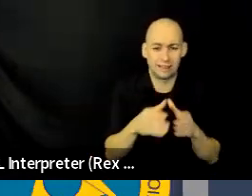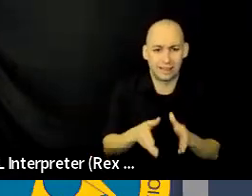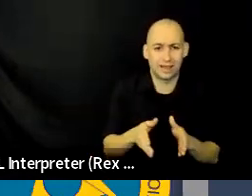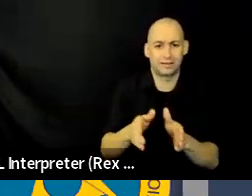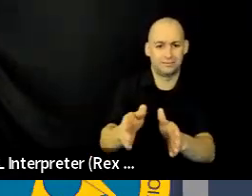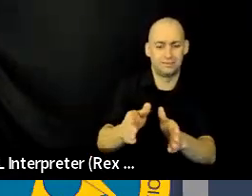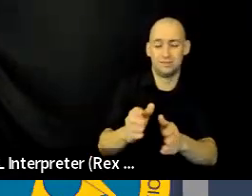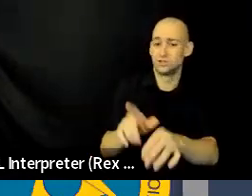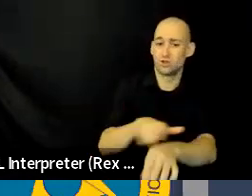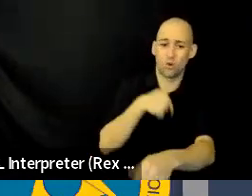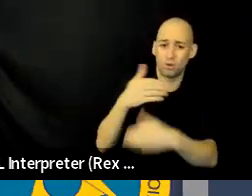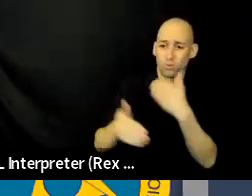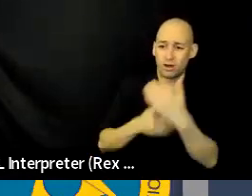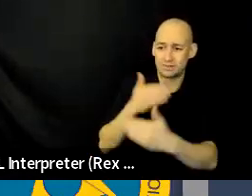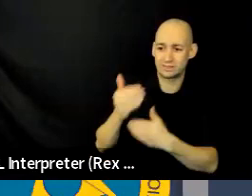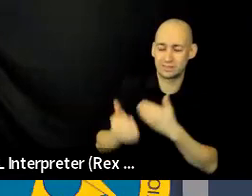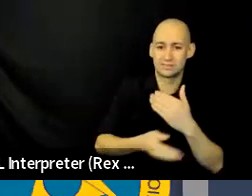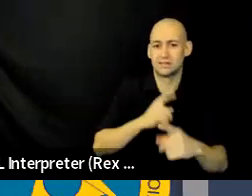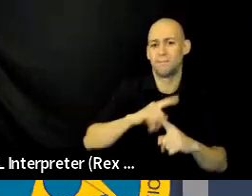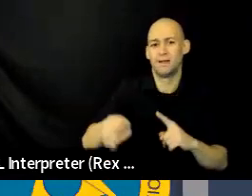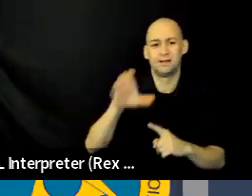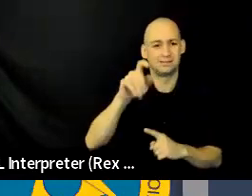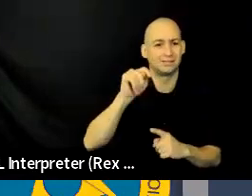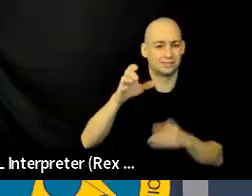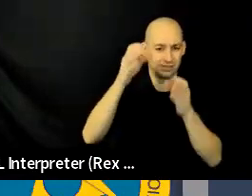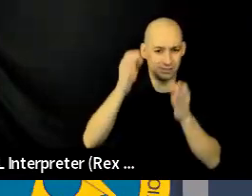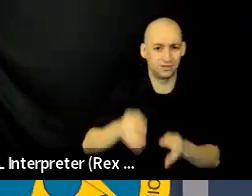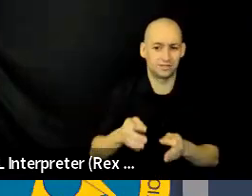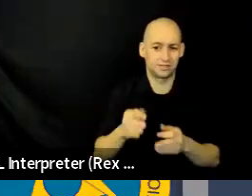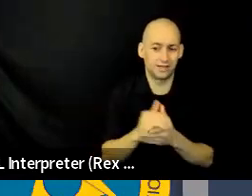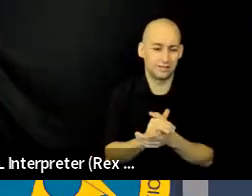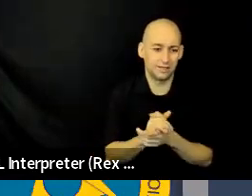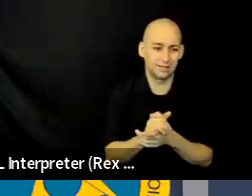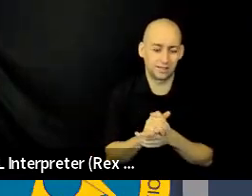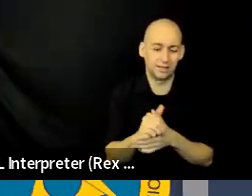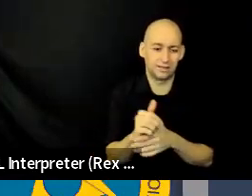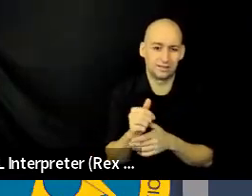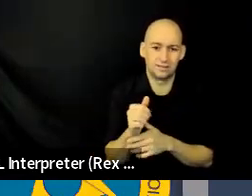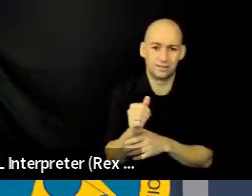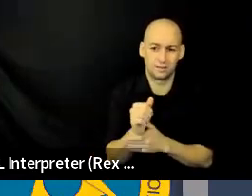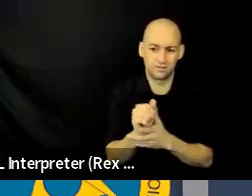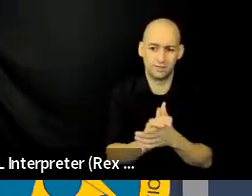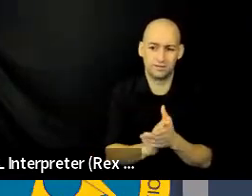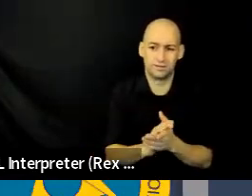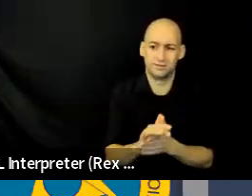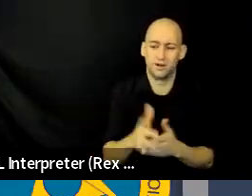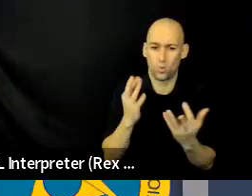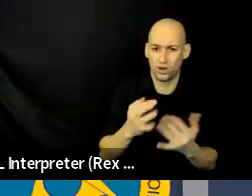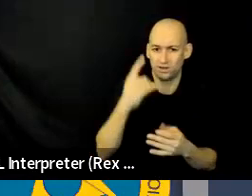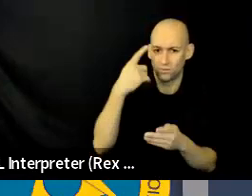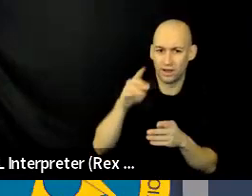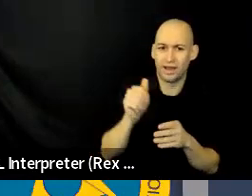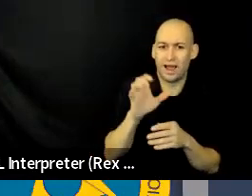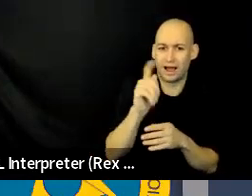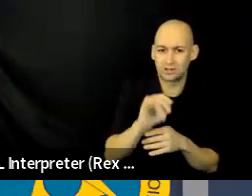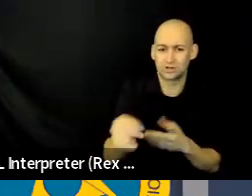in a decision by the CTC. But we're happy to do that. We're just very concerned with the idea of waiting or deferring action and then waiting for 6